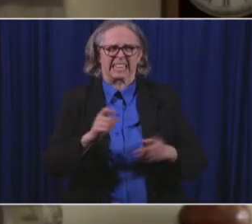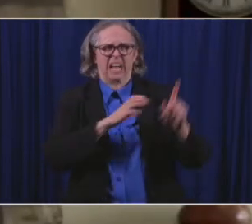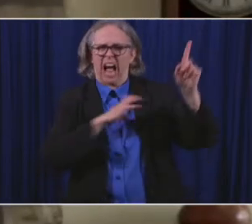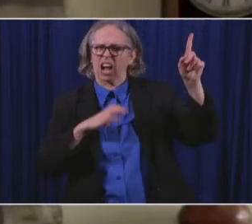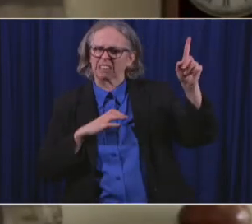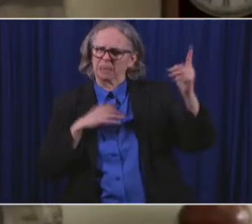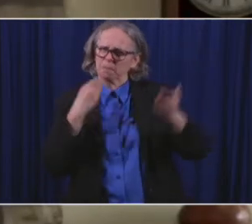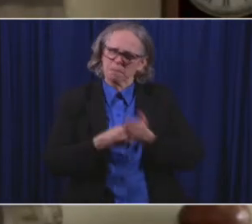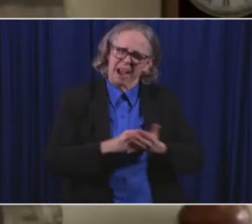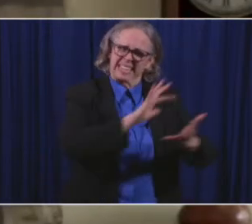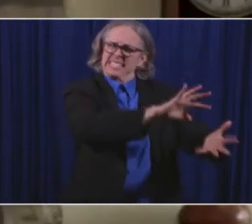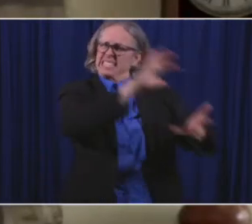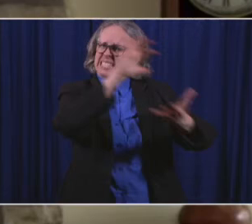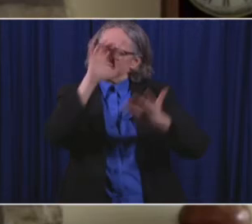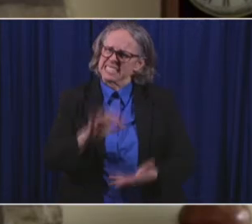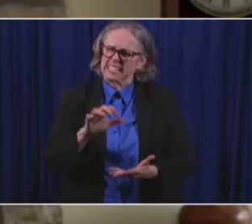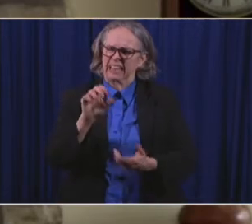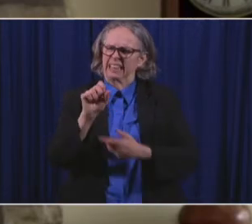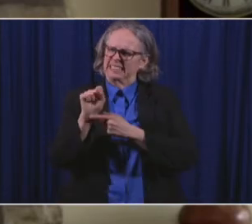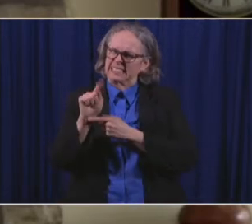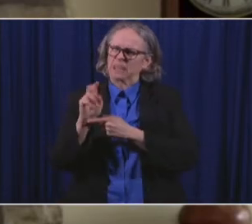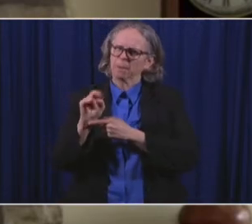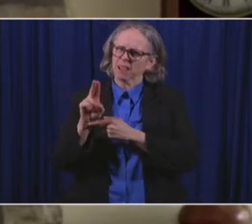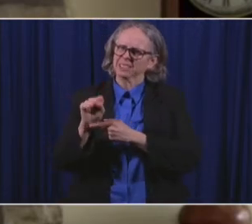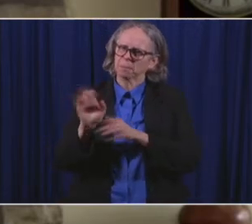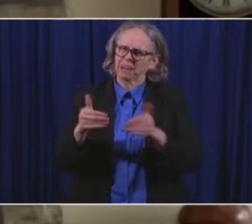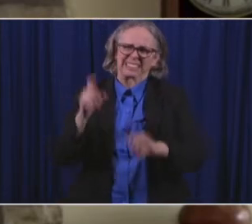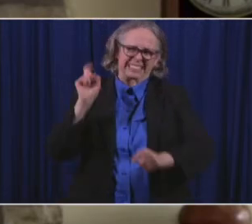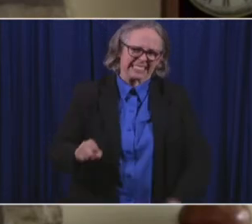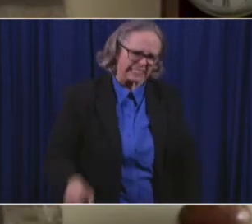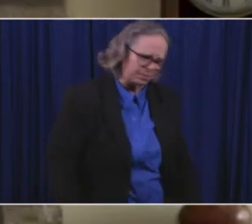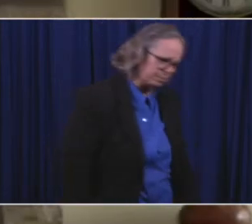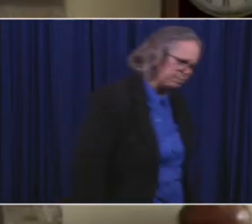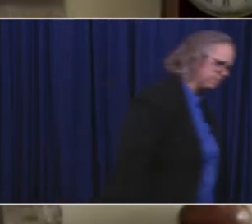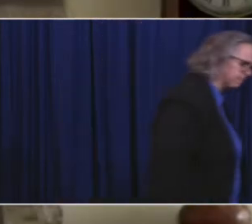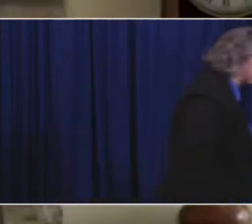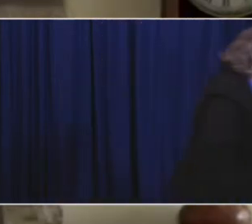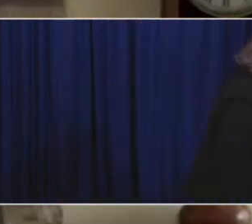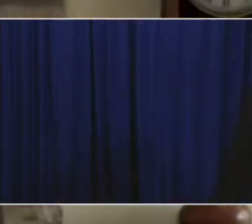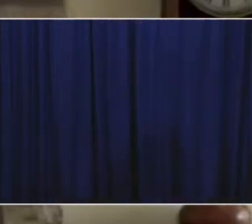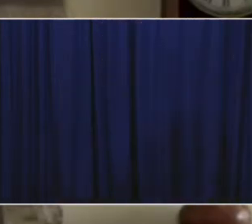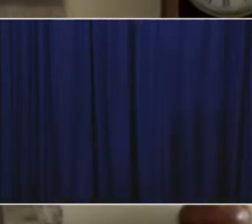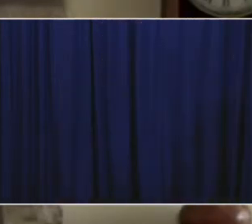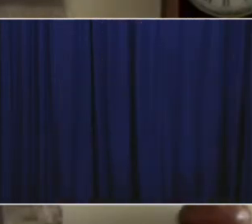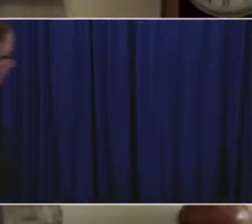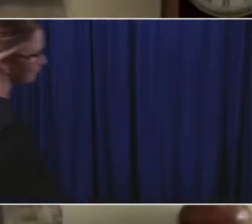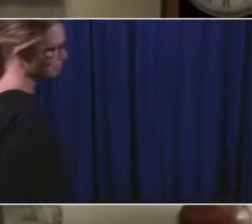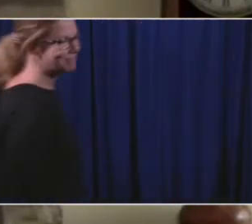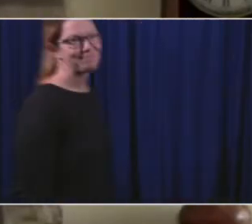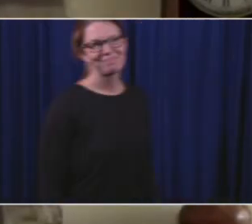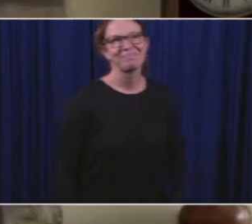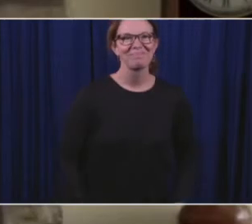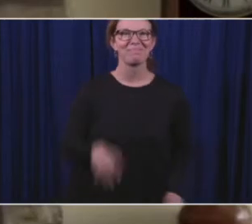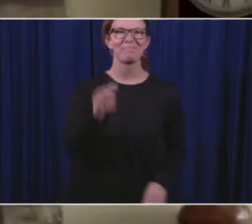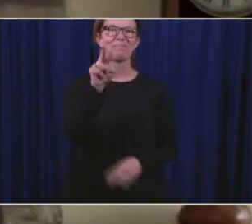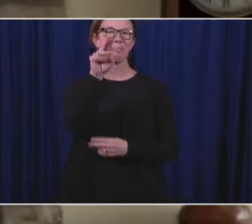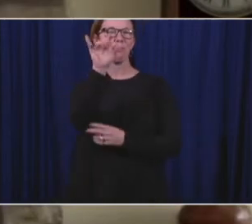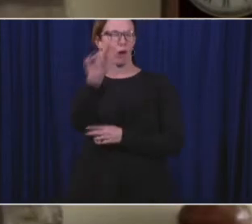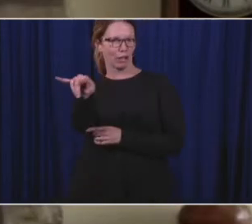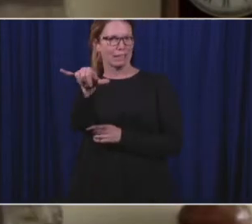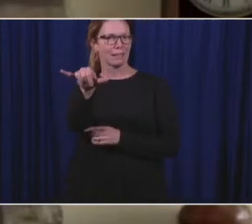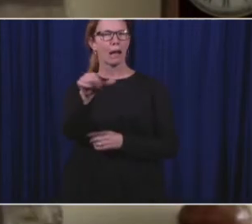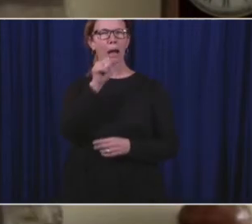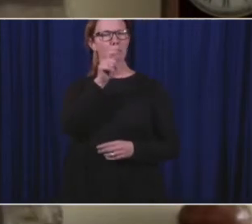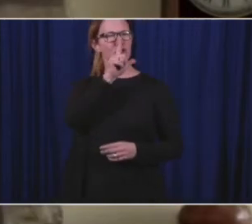Next question is from Marty Schladen at the Ohio Capitol Journal. Hey, Marty. Governor, I don't know if Lisa's still on, but